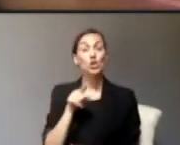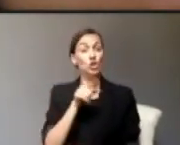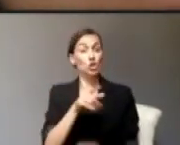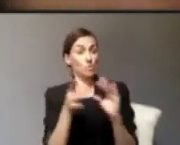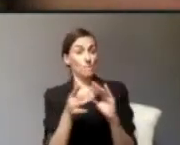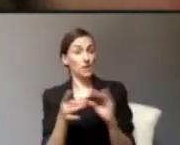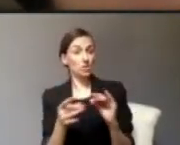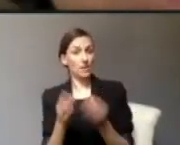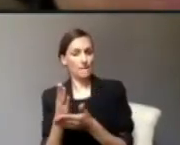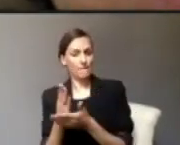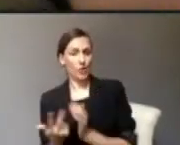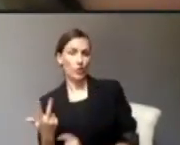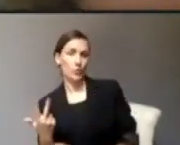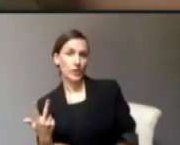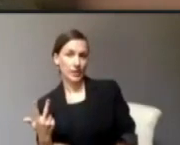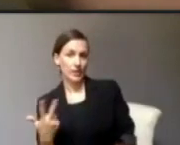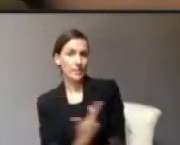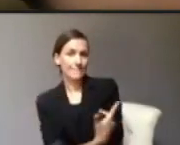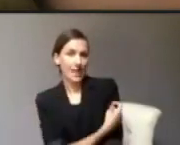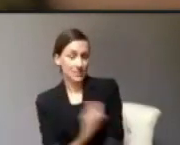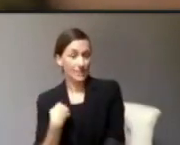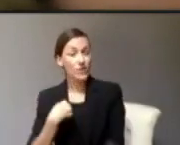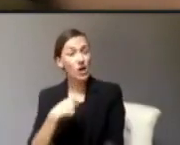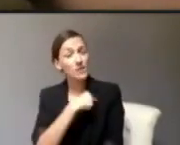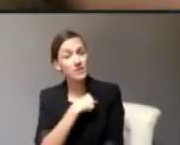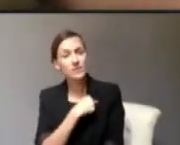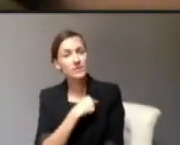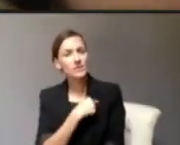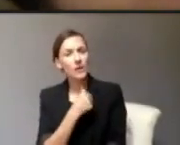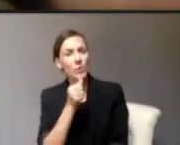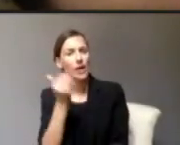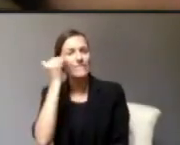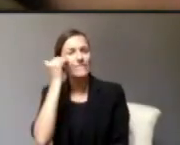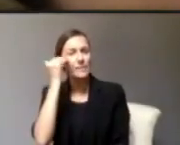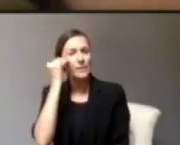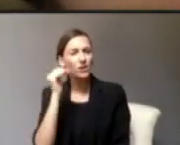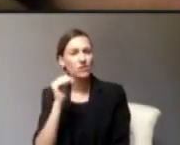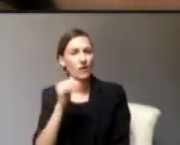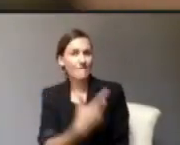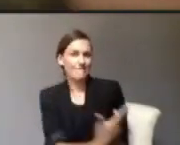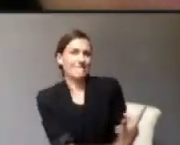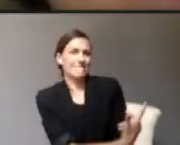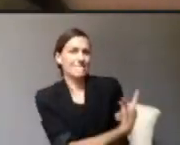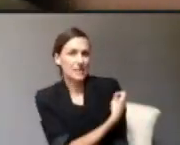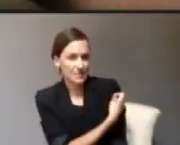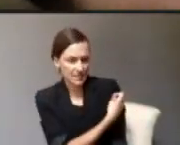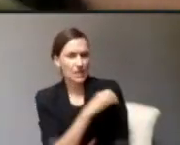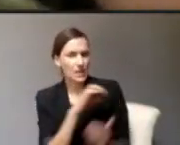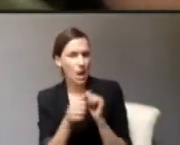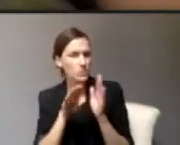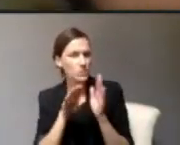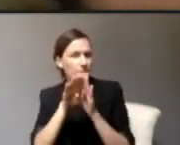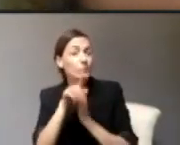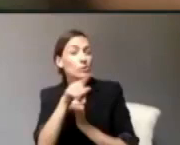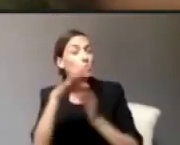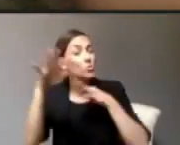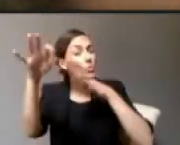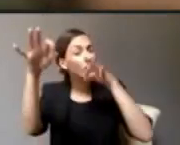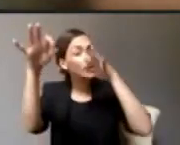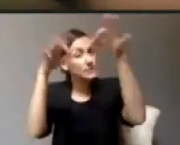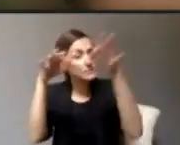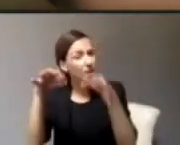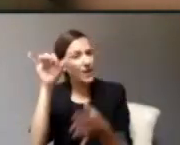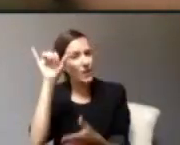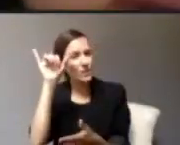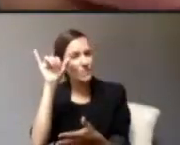of the vaccine. For those of us that are not familiar with vaccine creation or development, could you explain what phase